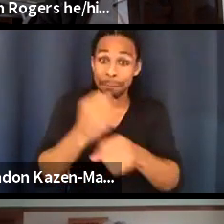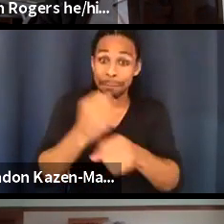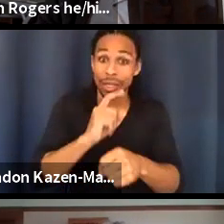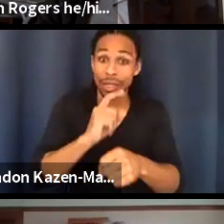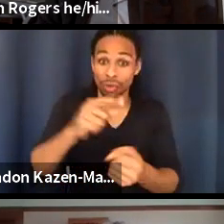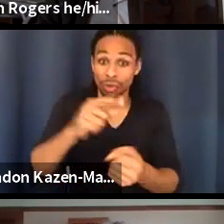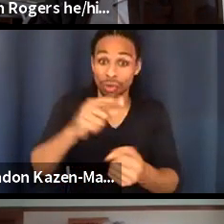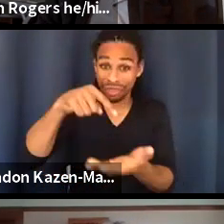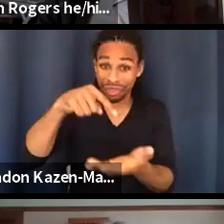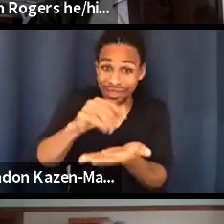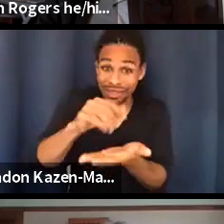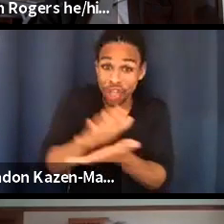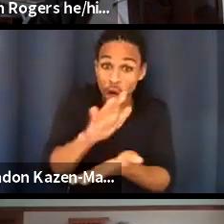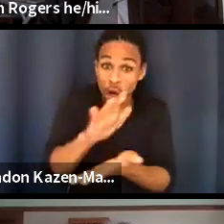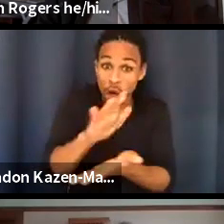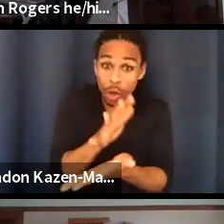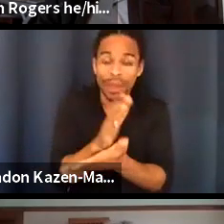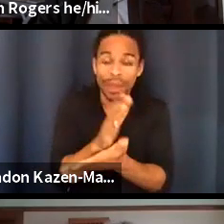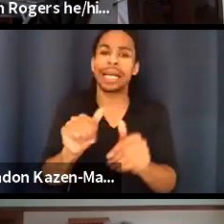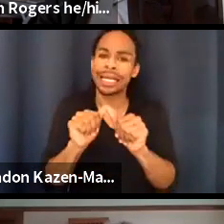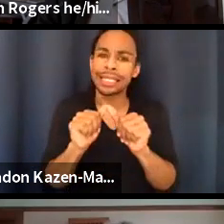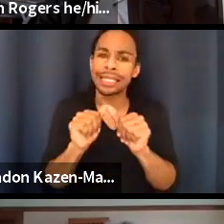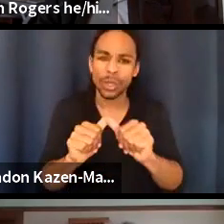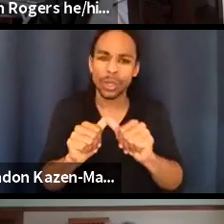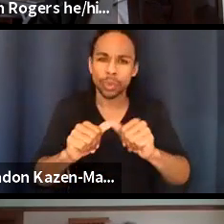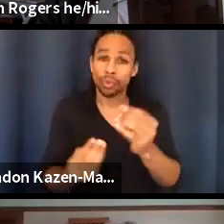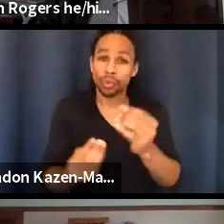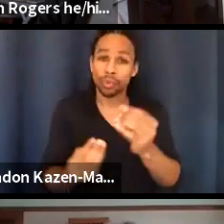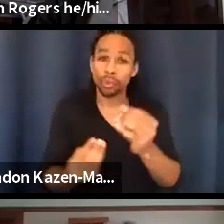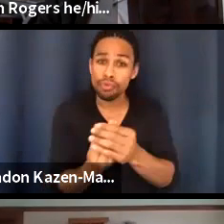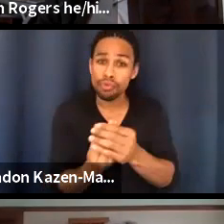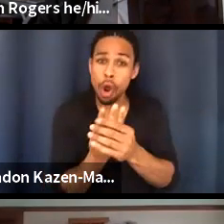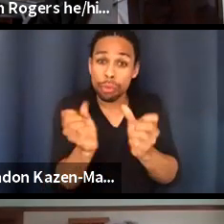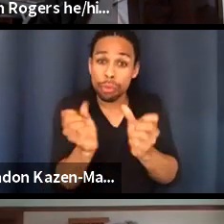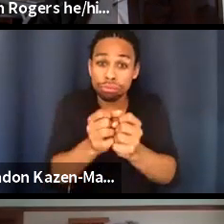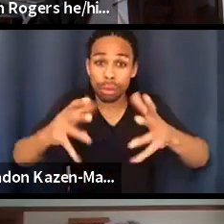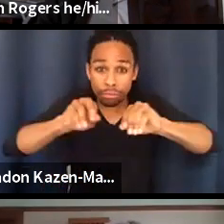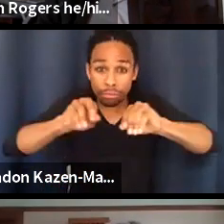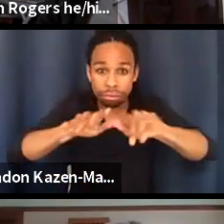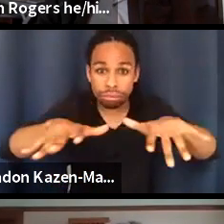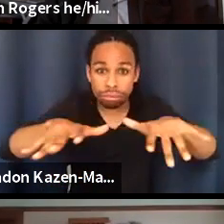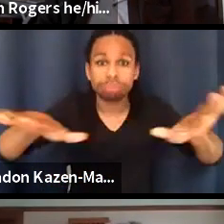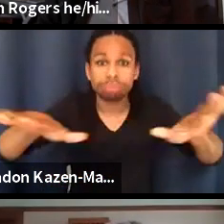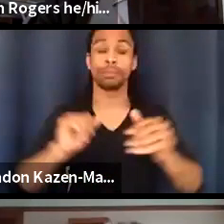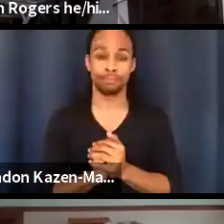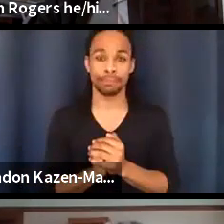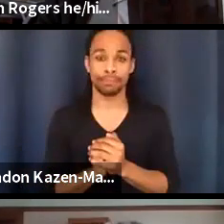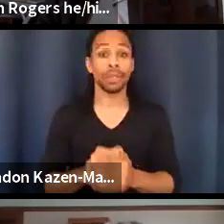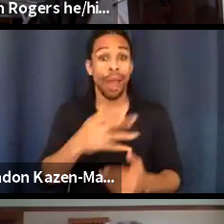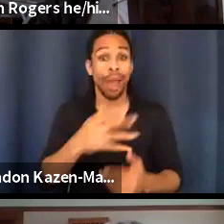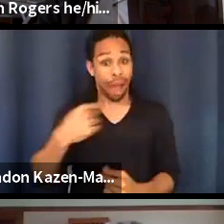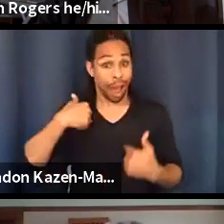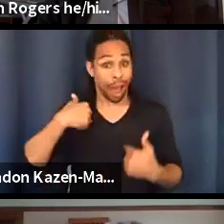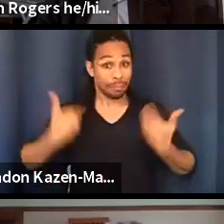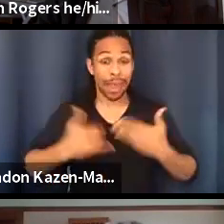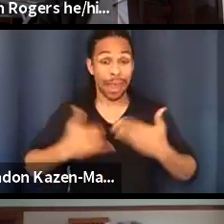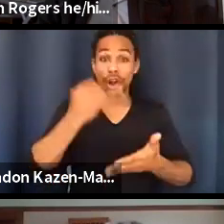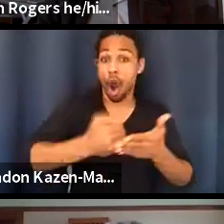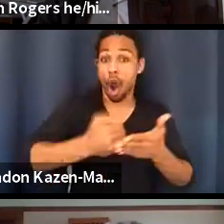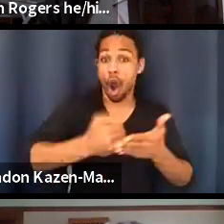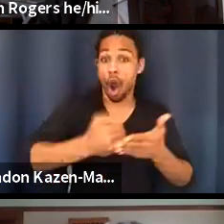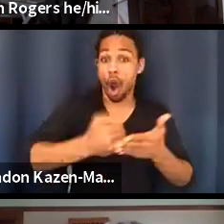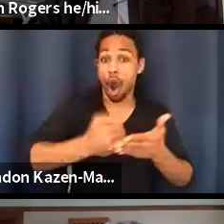Equity, and I'm an artist at the helm of my dance company, MB Dance, where we are lifting up and